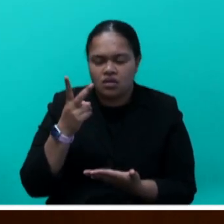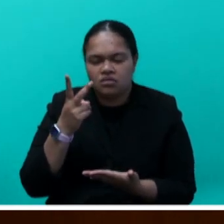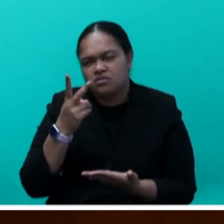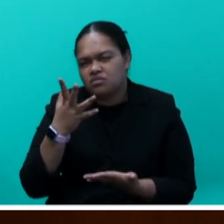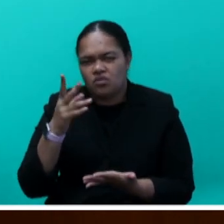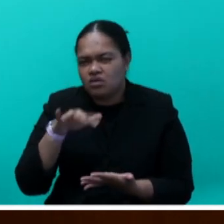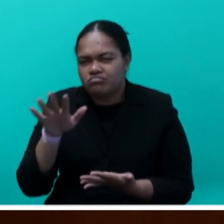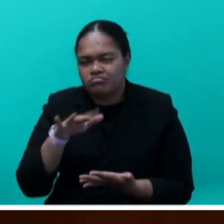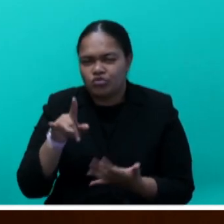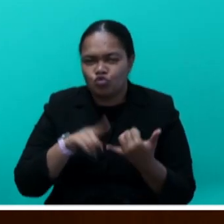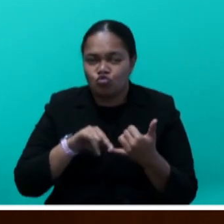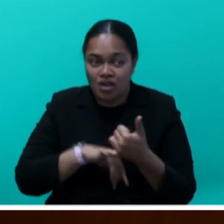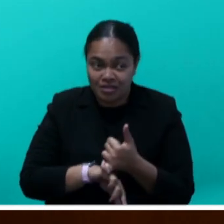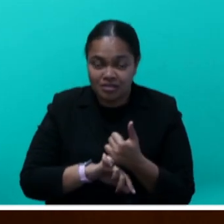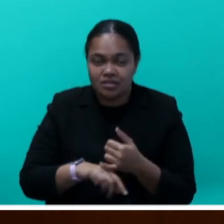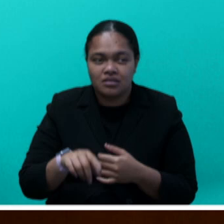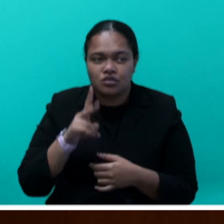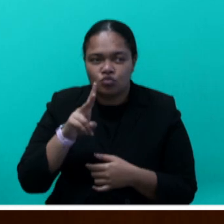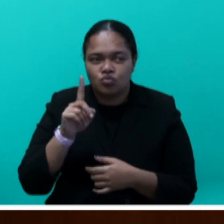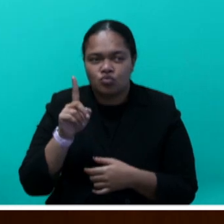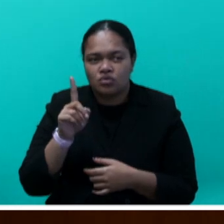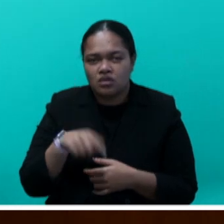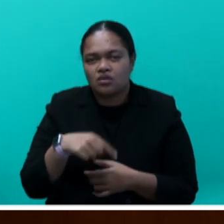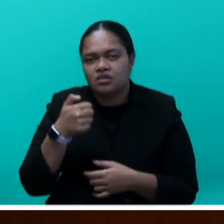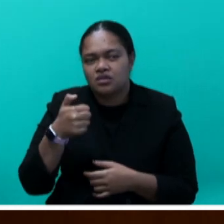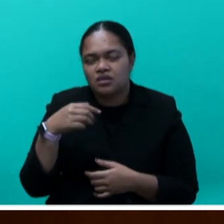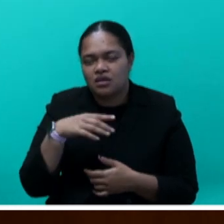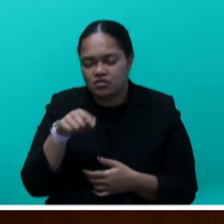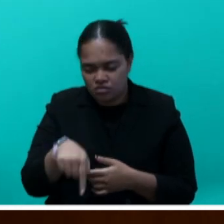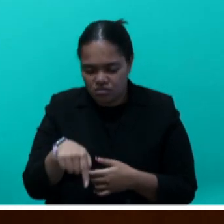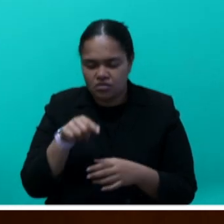1994 to over $6,200 US today.